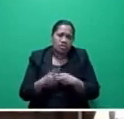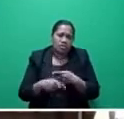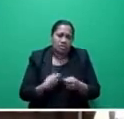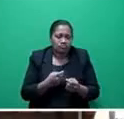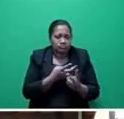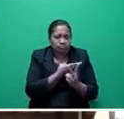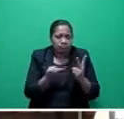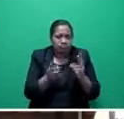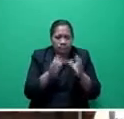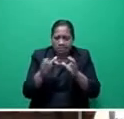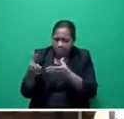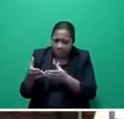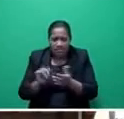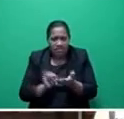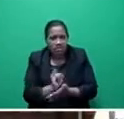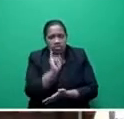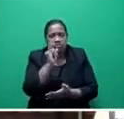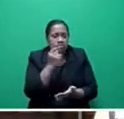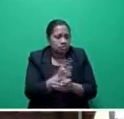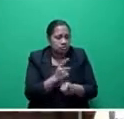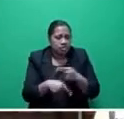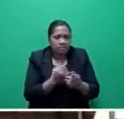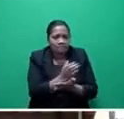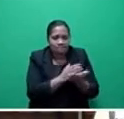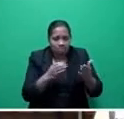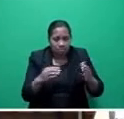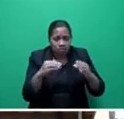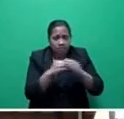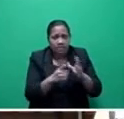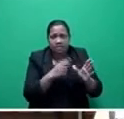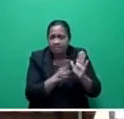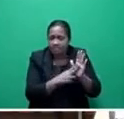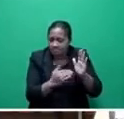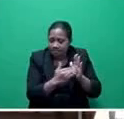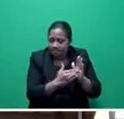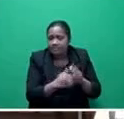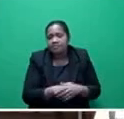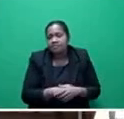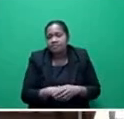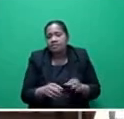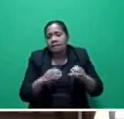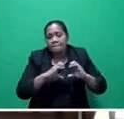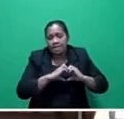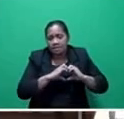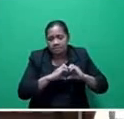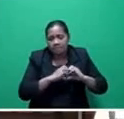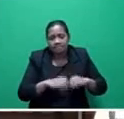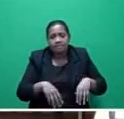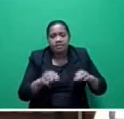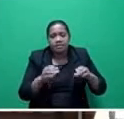financial institutions. So you talk about commercial banks, which include the ANZs of this world, BSP, Bank of